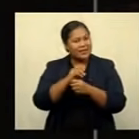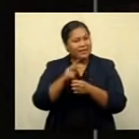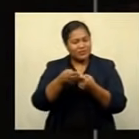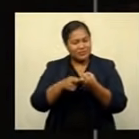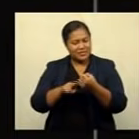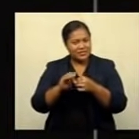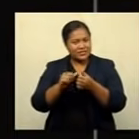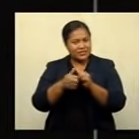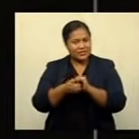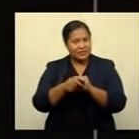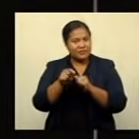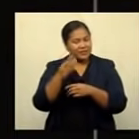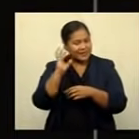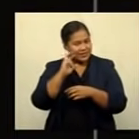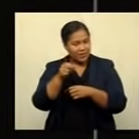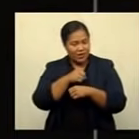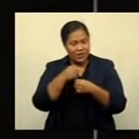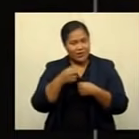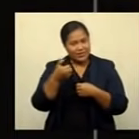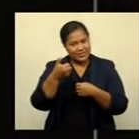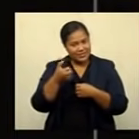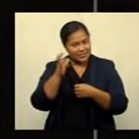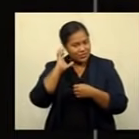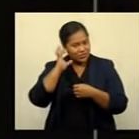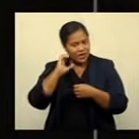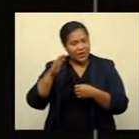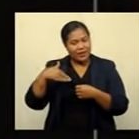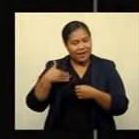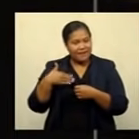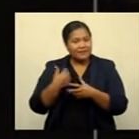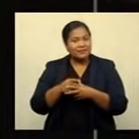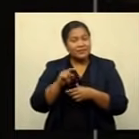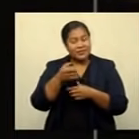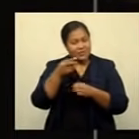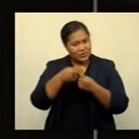and sports and listen to our 6 radio stations live.